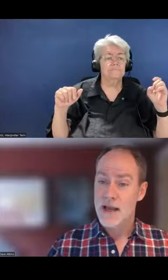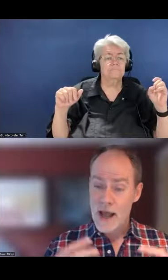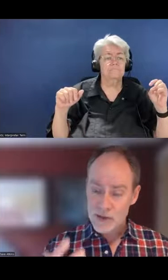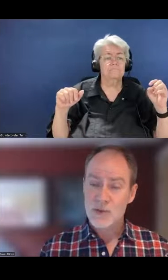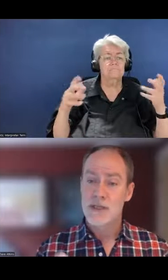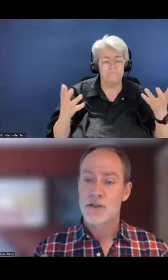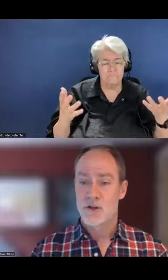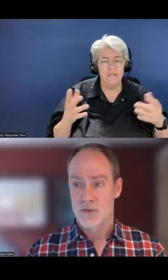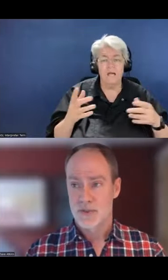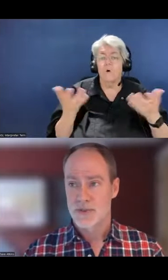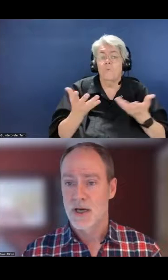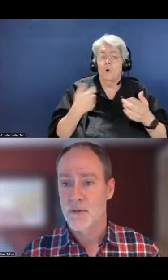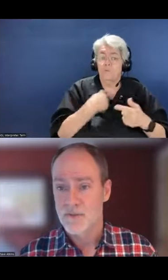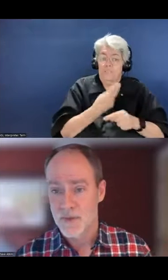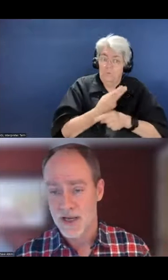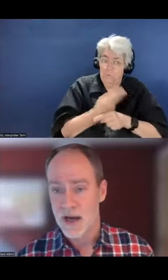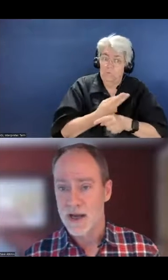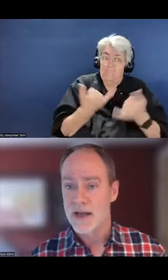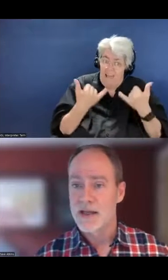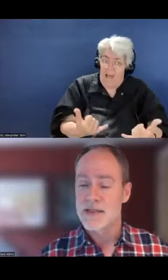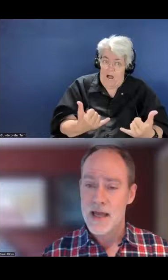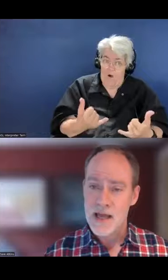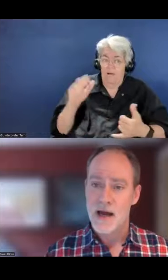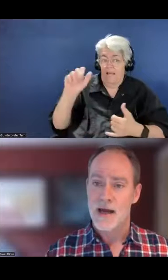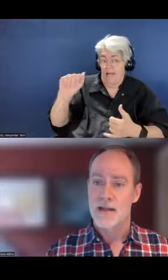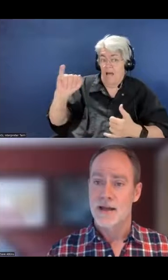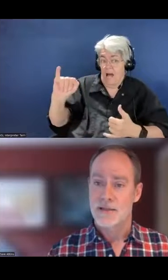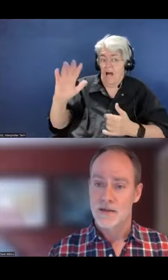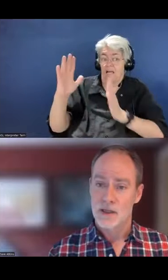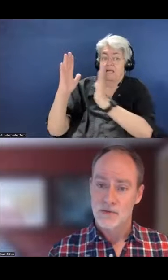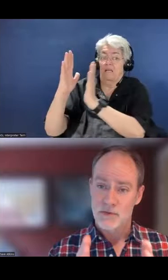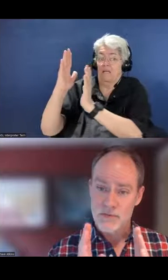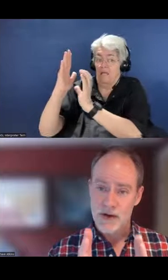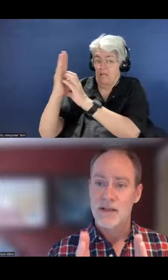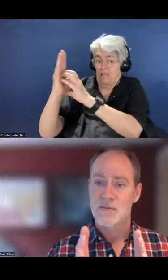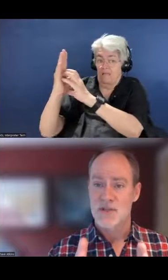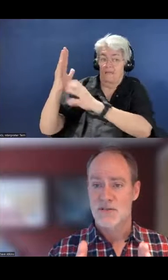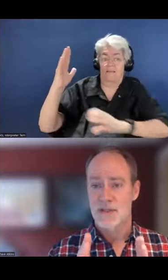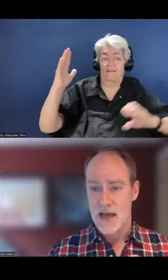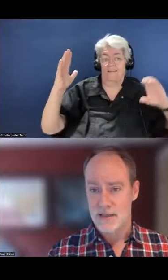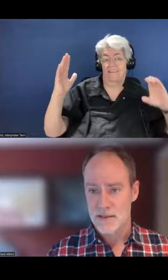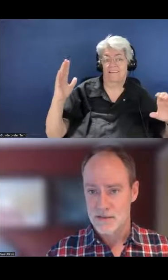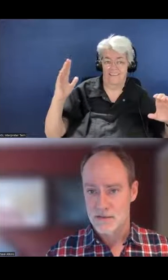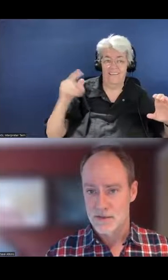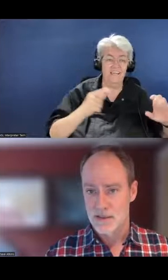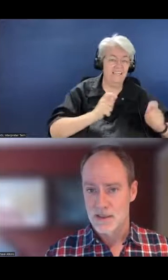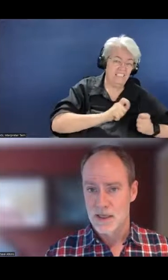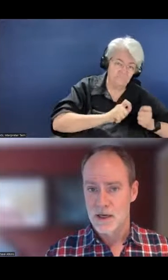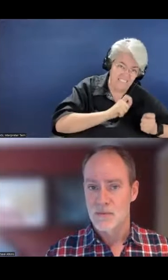What is actually in use from AI is AI that is developed for very specific